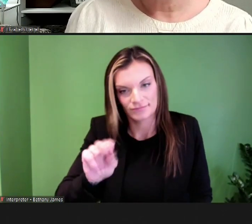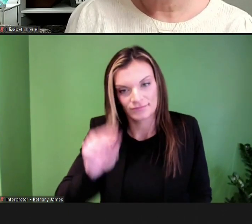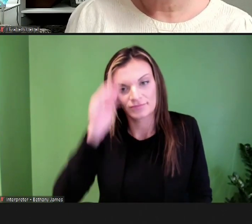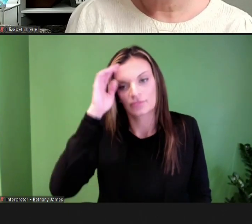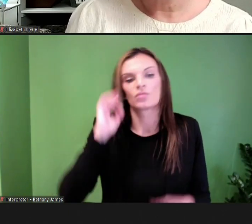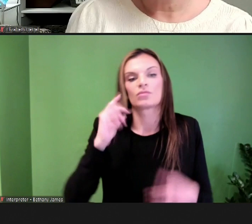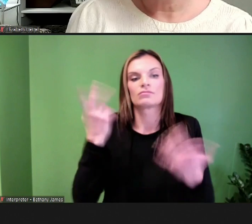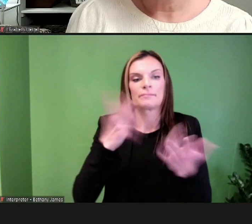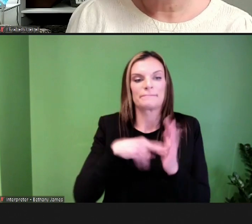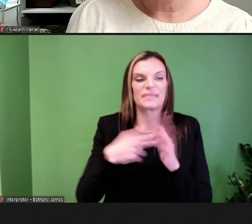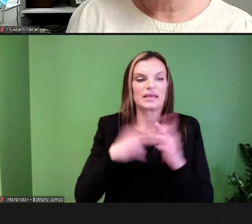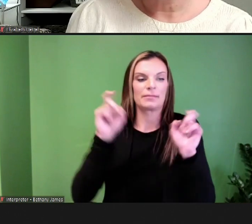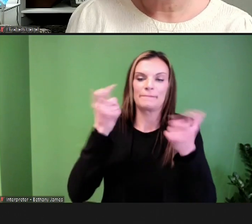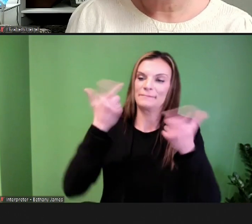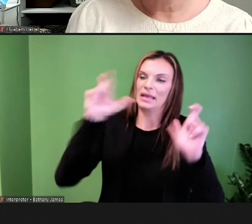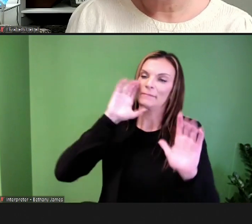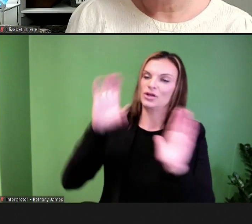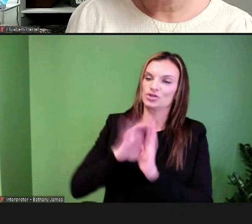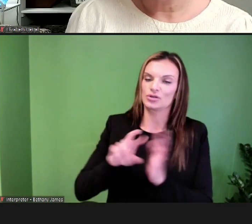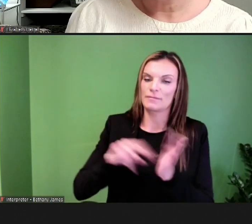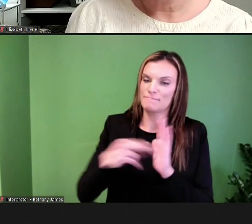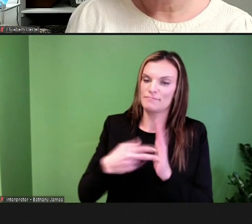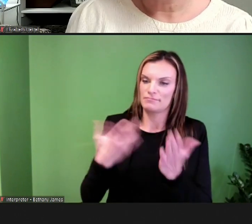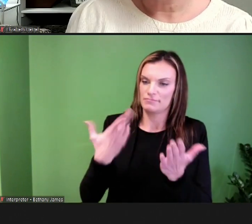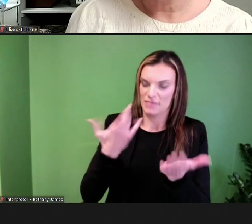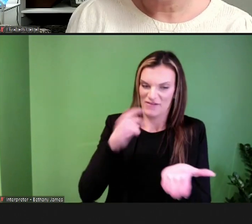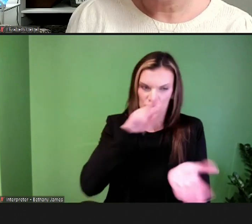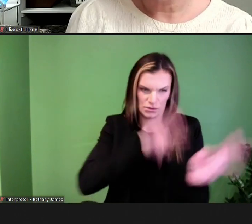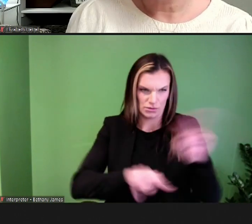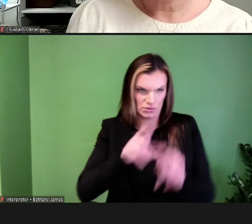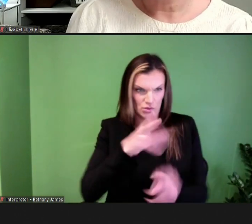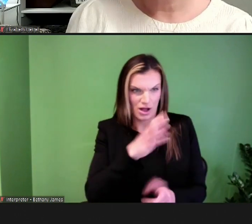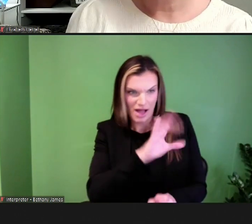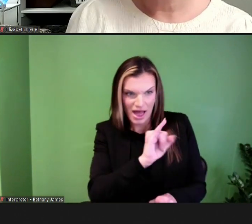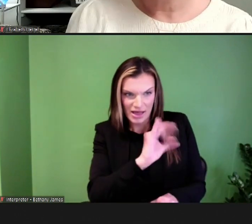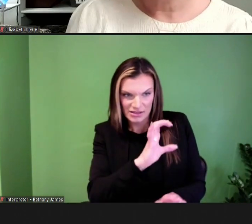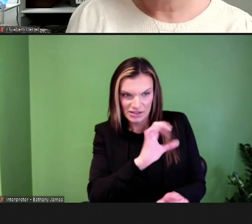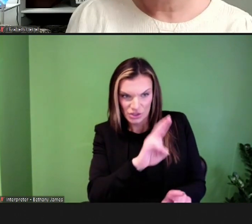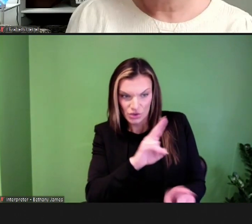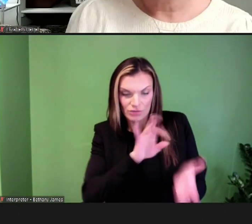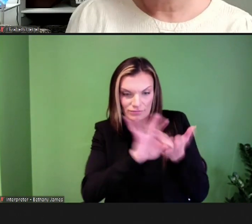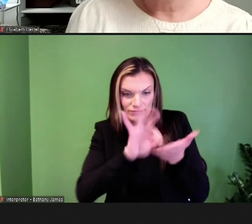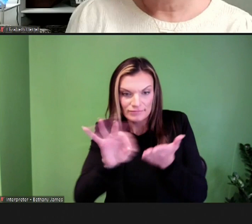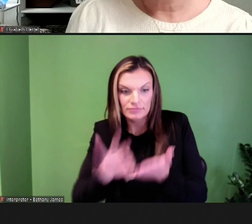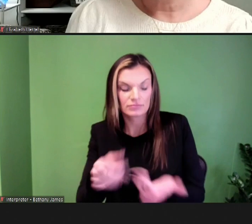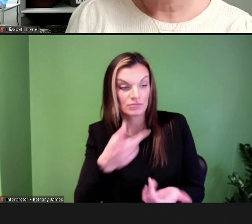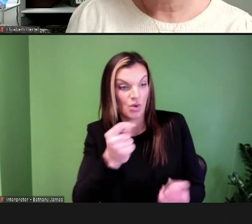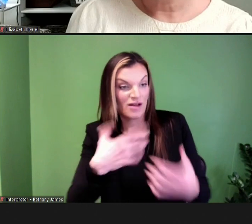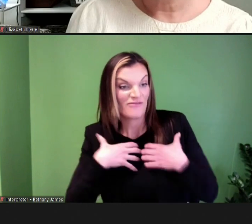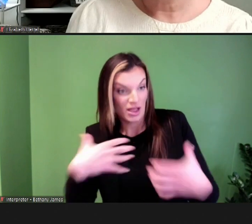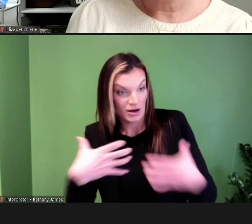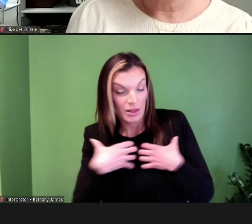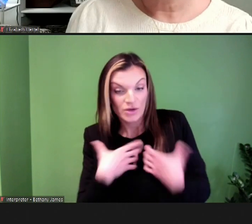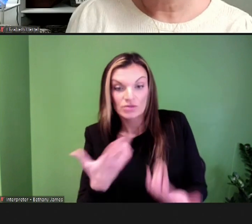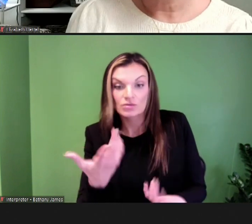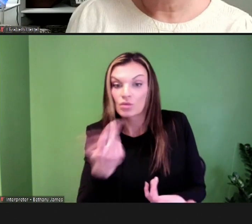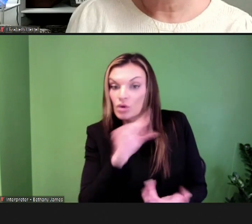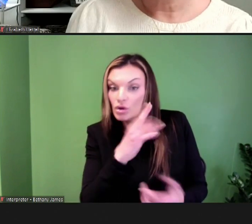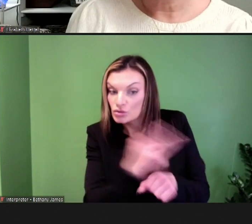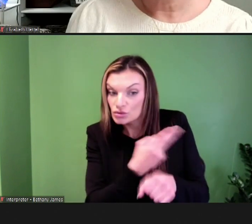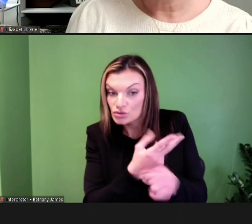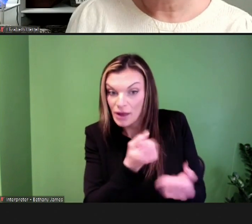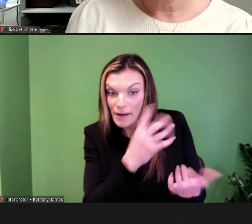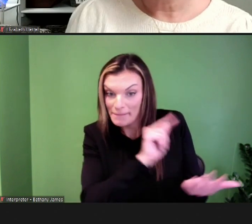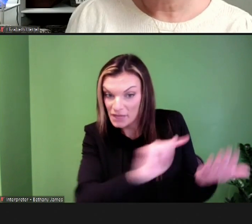big picture. So that includes ICU capacity. That includes how many people are on ventilators. And looking at that big picture and looking